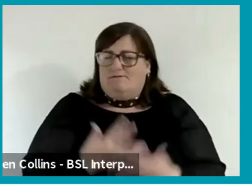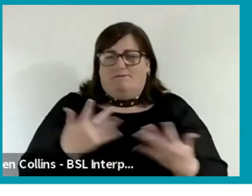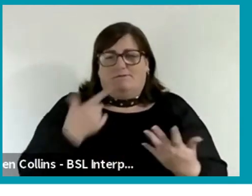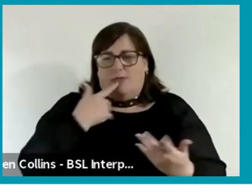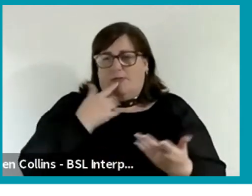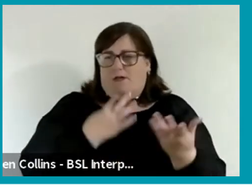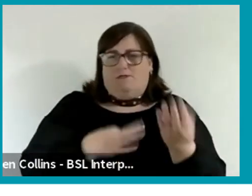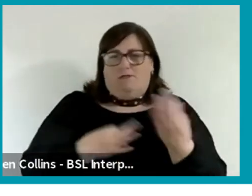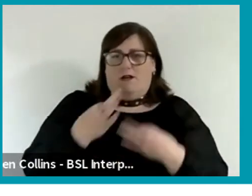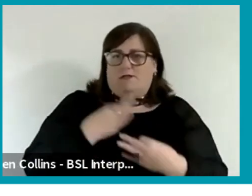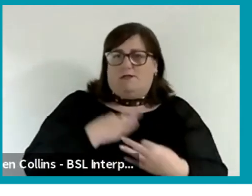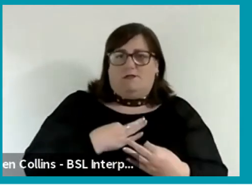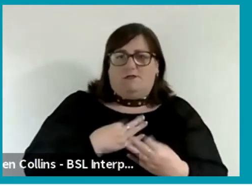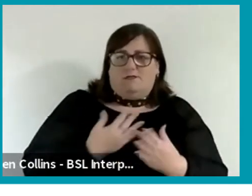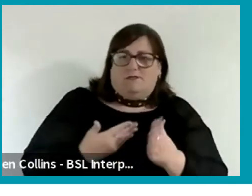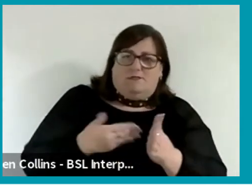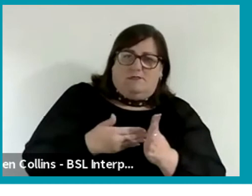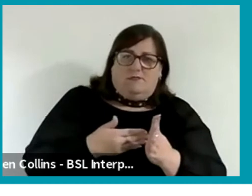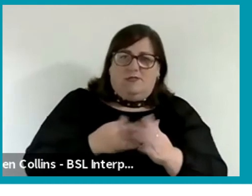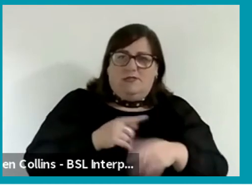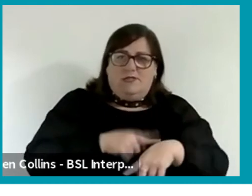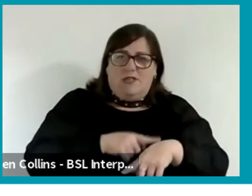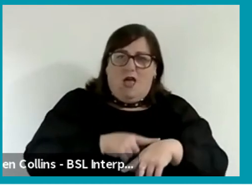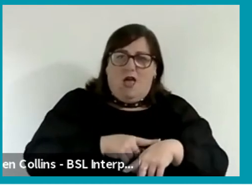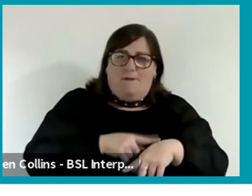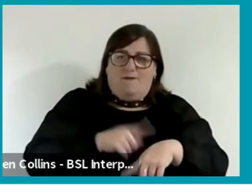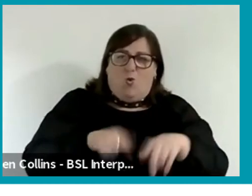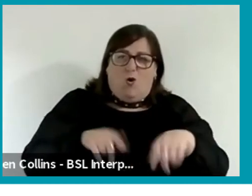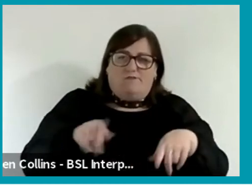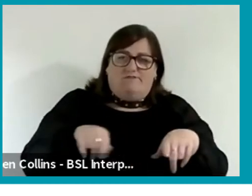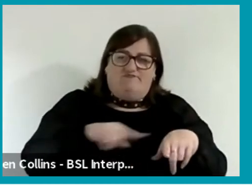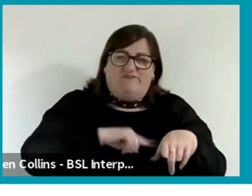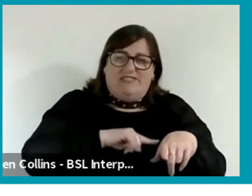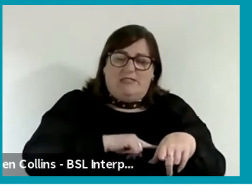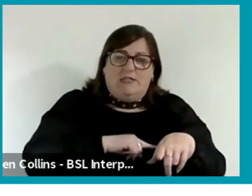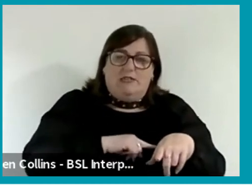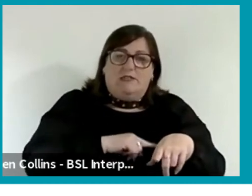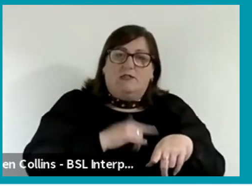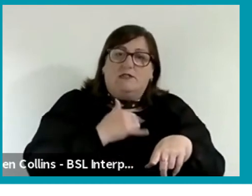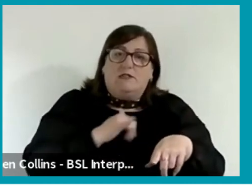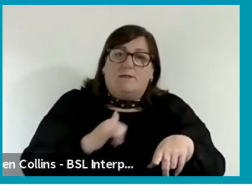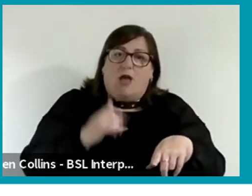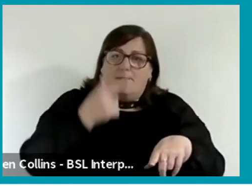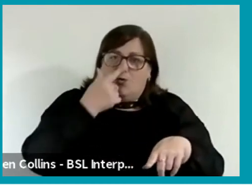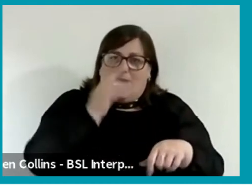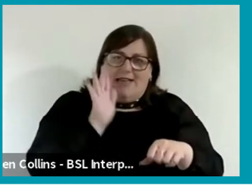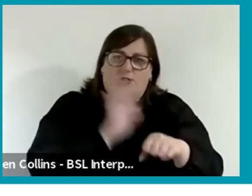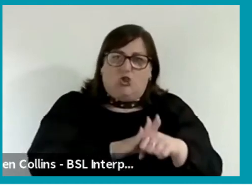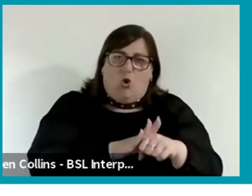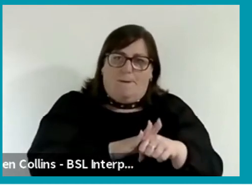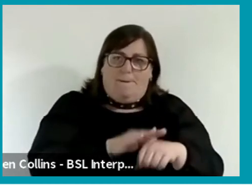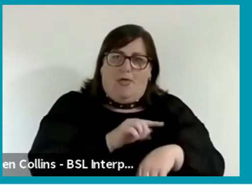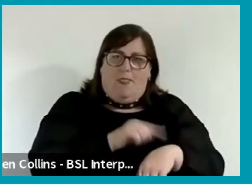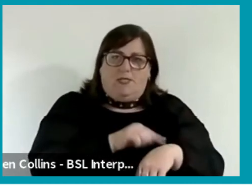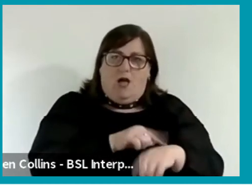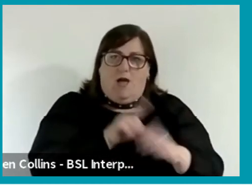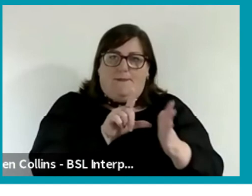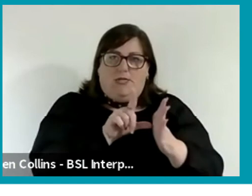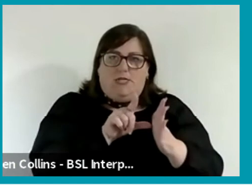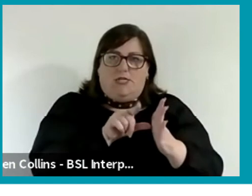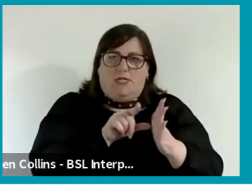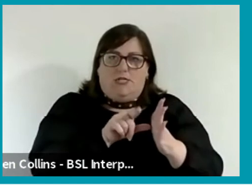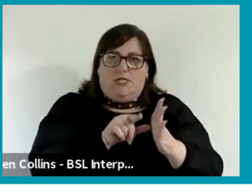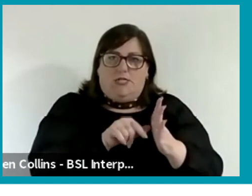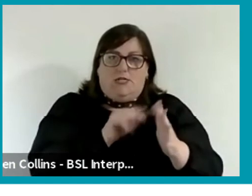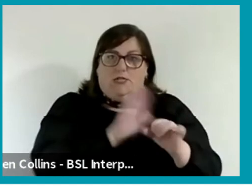exercises. Sometimes it's possible to kind of stop the time or give some, so that depending on an exercise. In